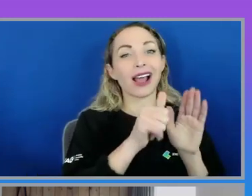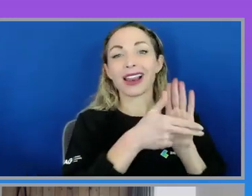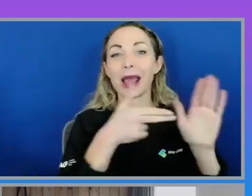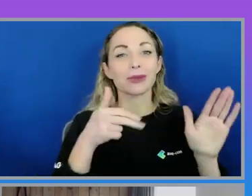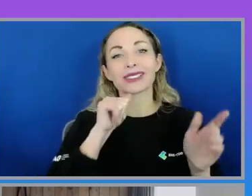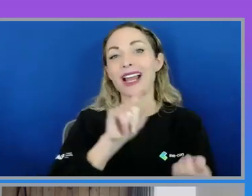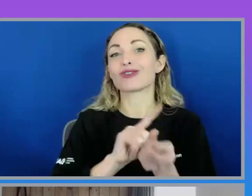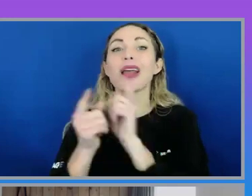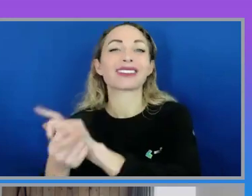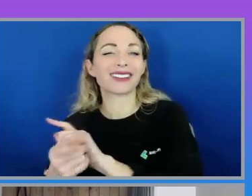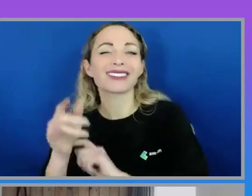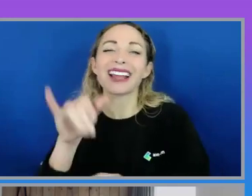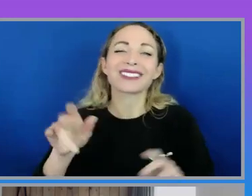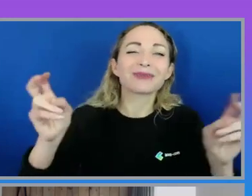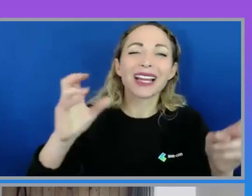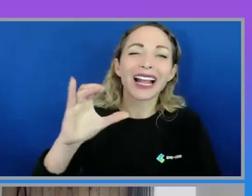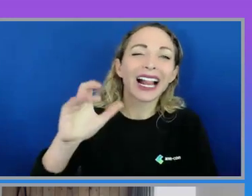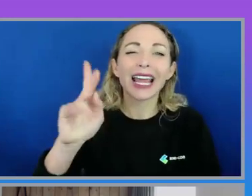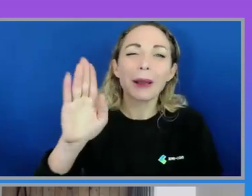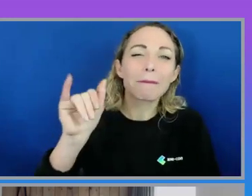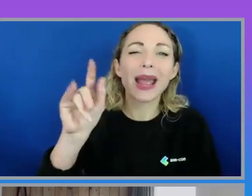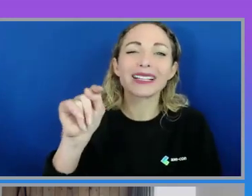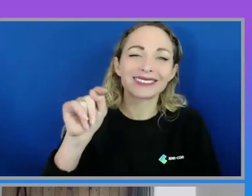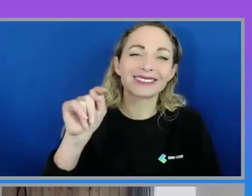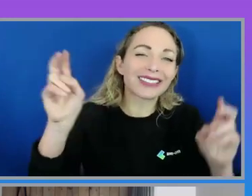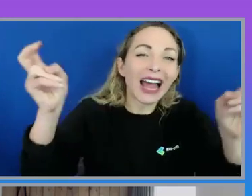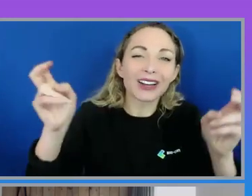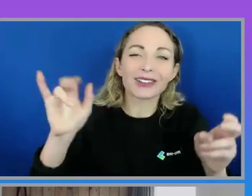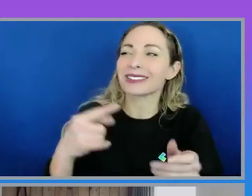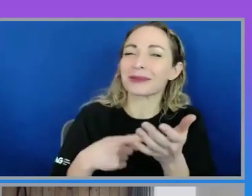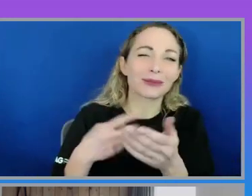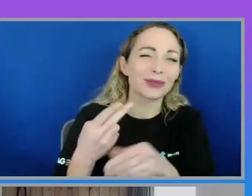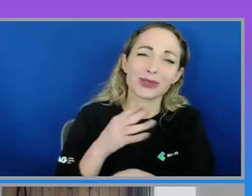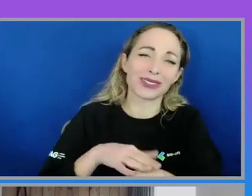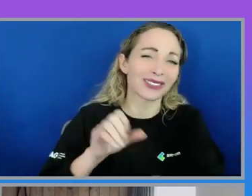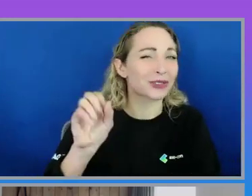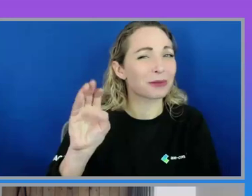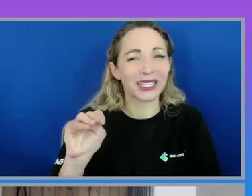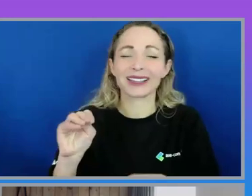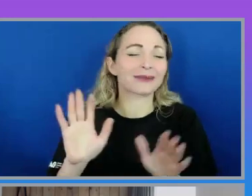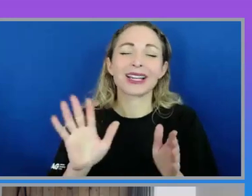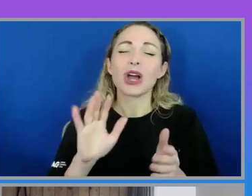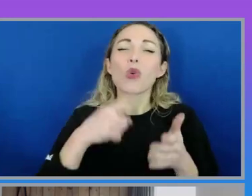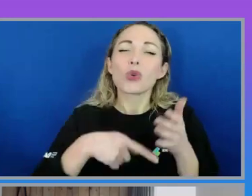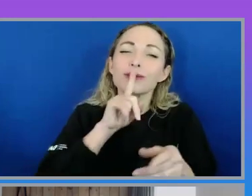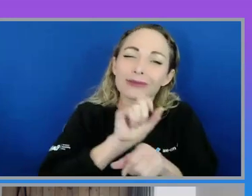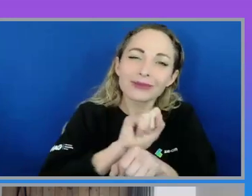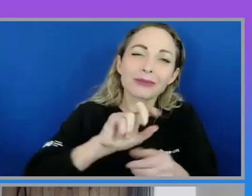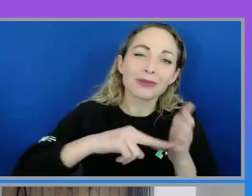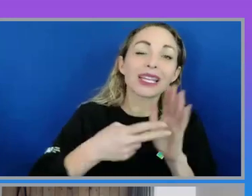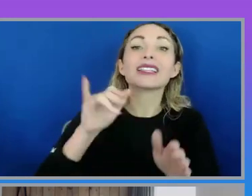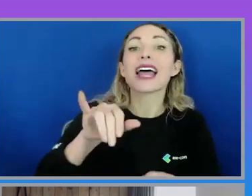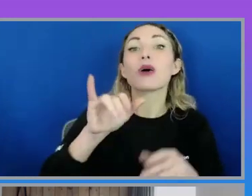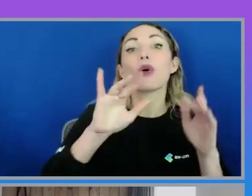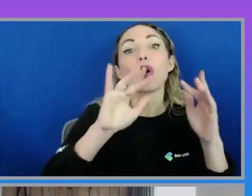a clickbaity title thing that's sometimes used on social media. What it's really referring to is sites that rely on Google